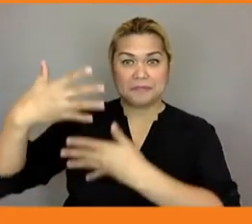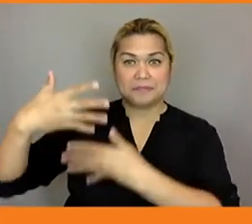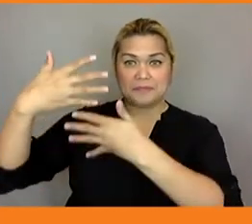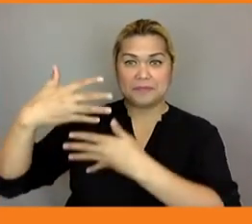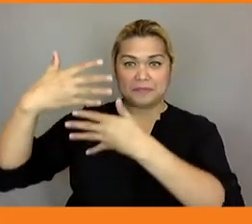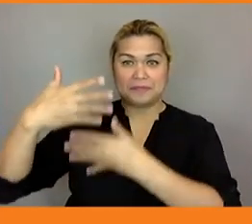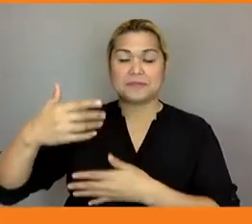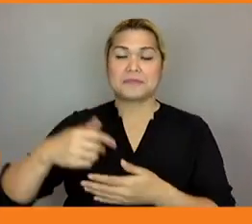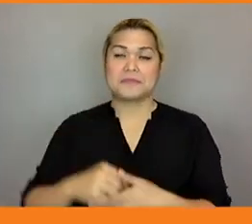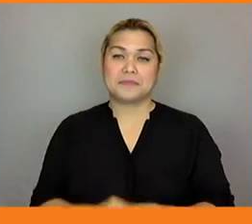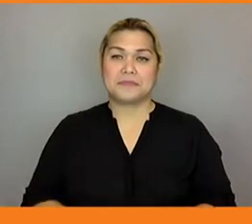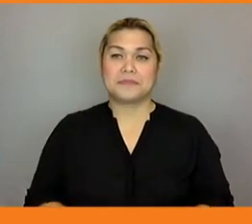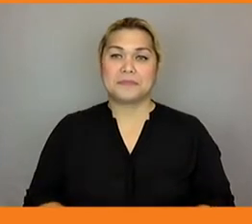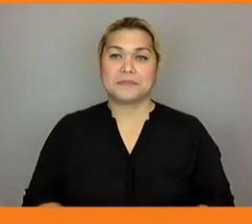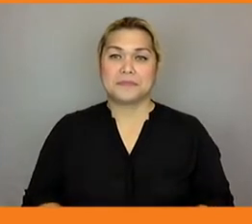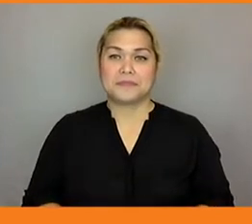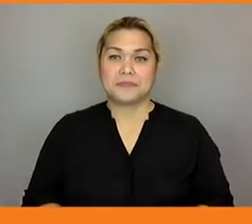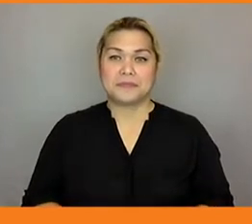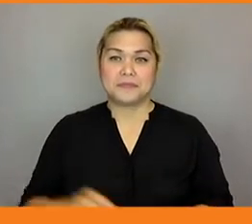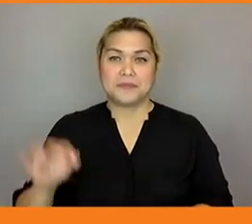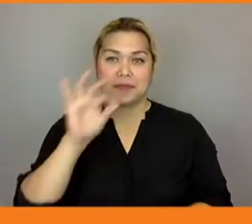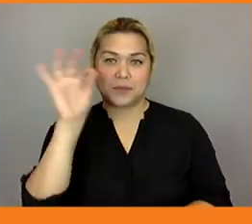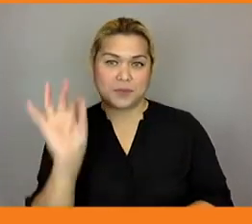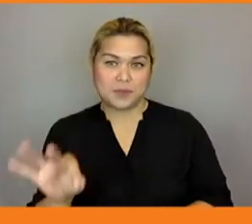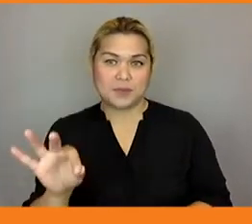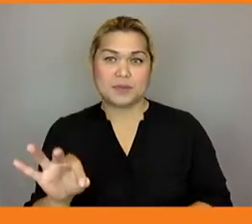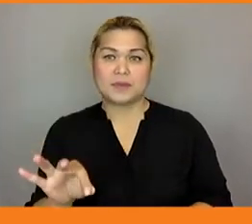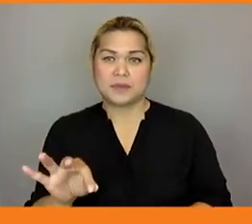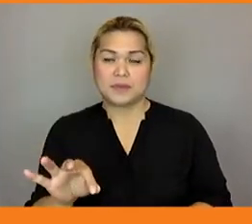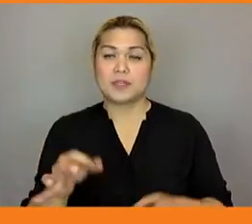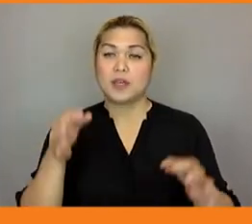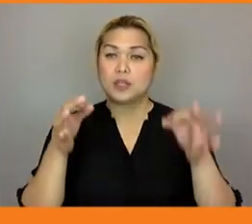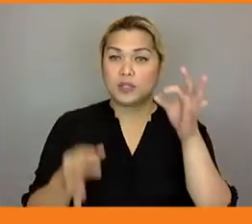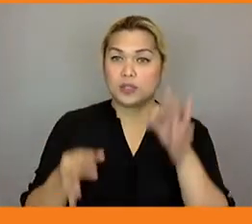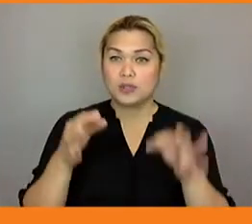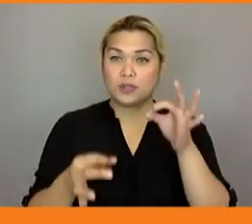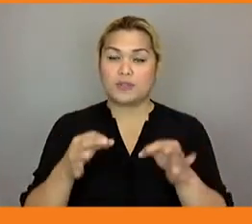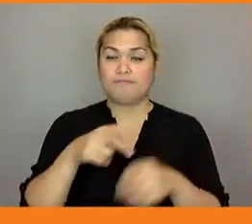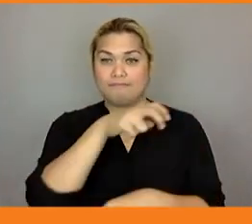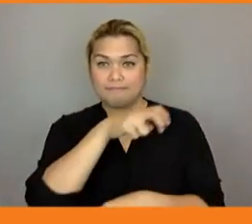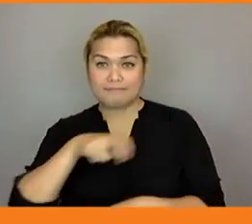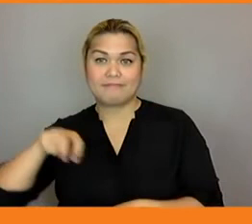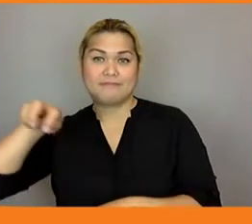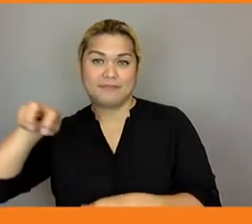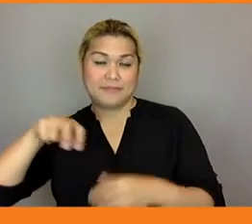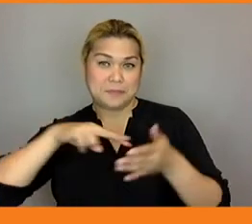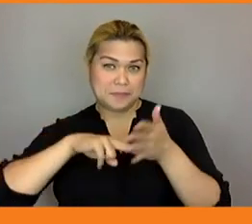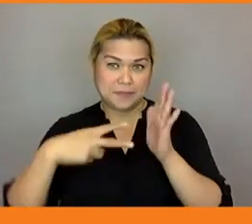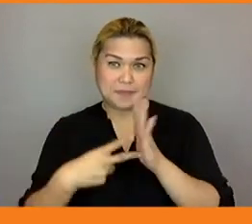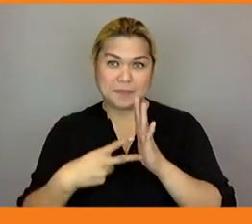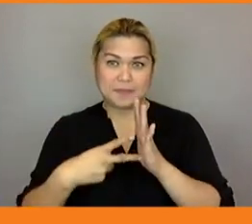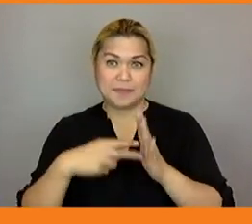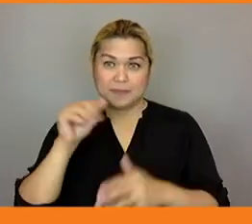about just transition. And the question is, will ADB move away from funding large hydropower projects and